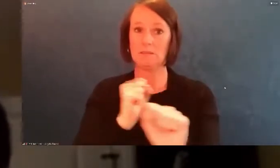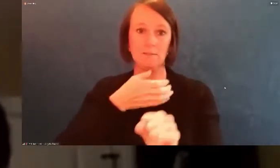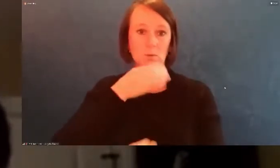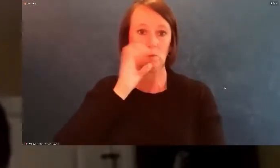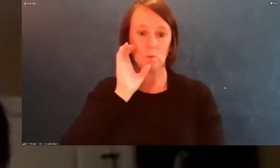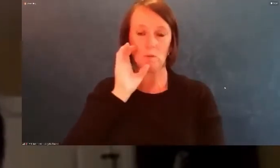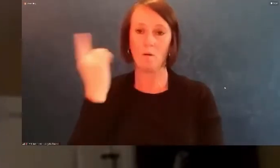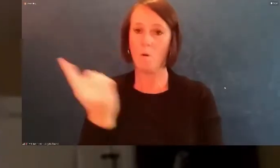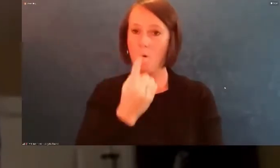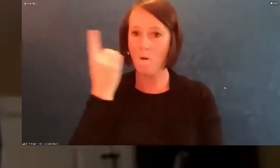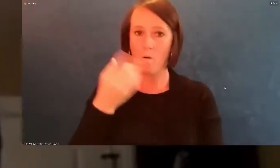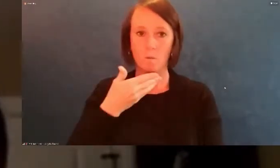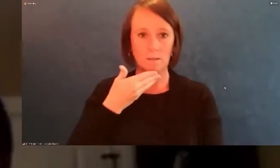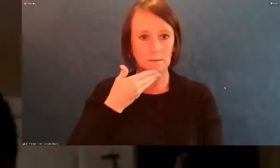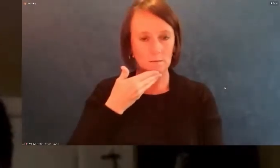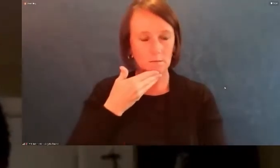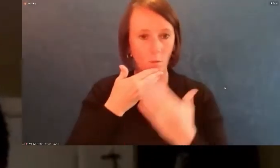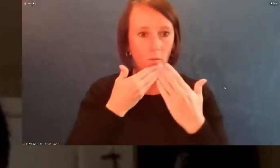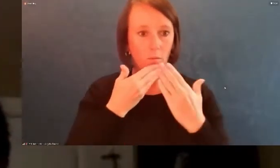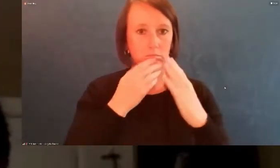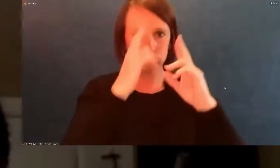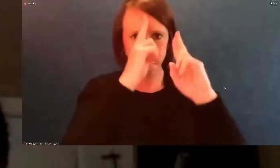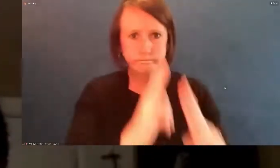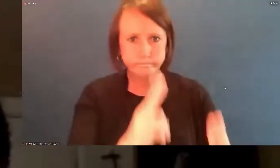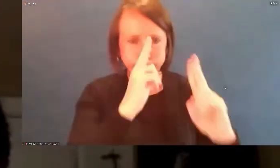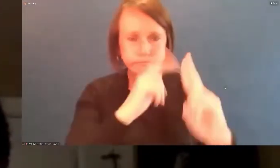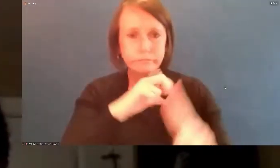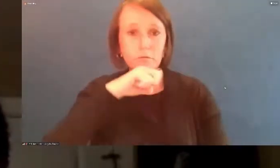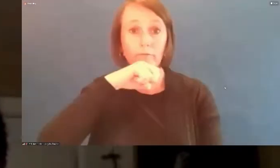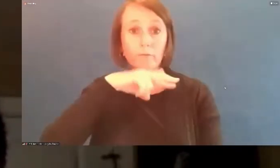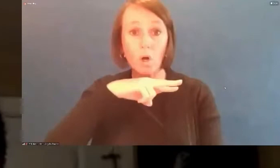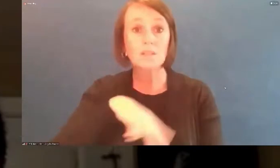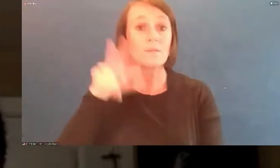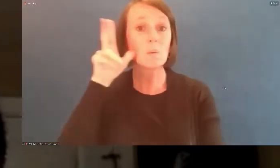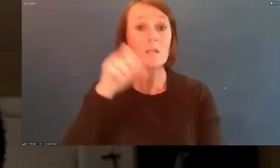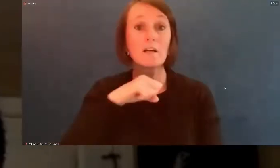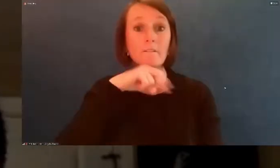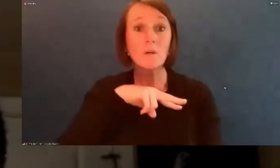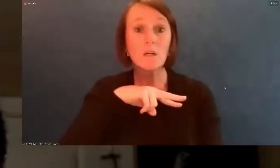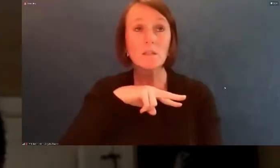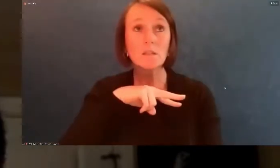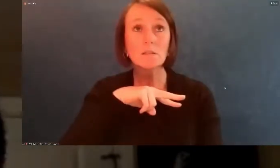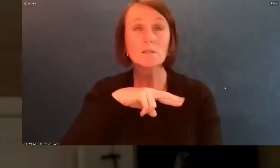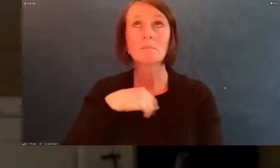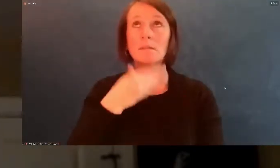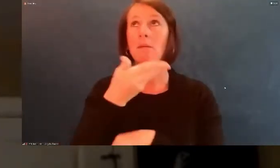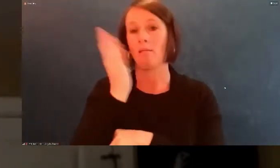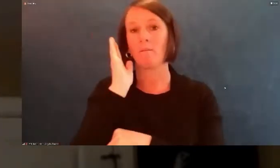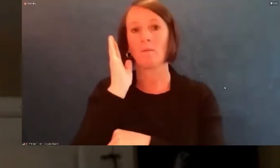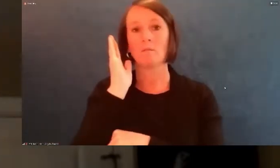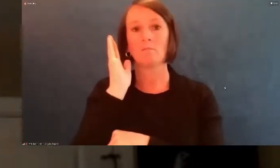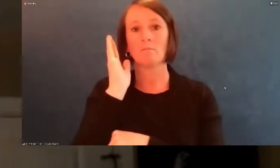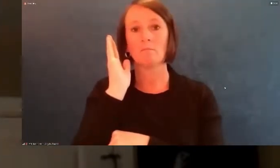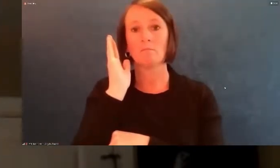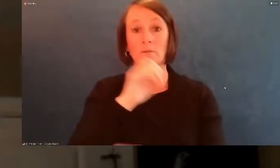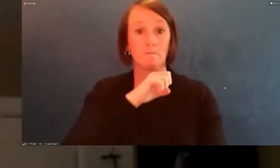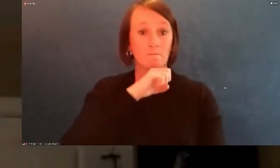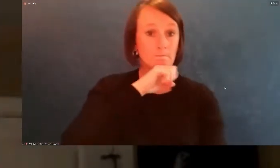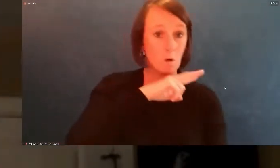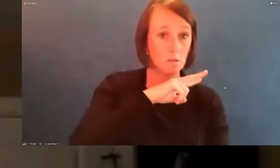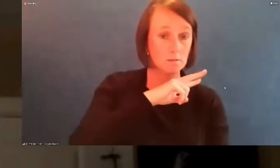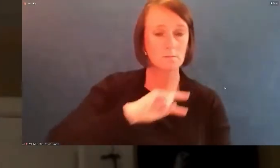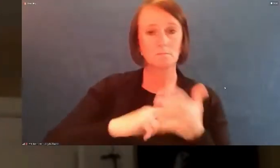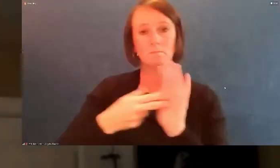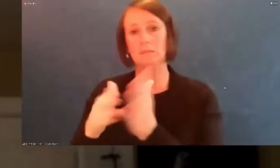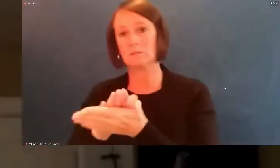give thanks to the frogs. If you hear frog song at night, always give thanks, because where there's frogs, there's